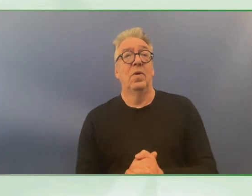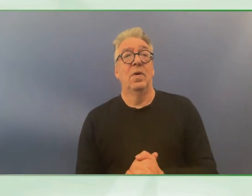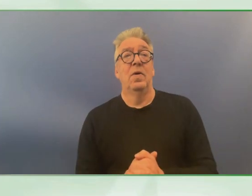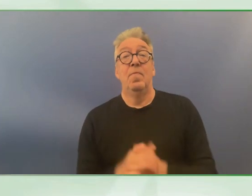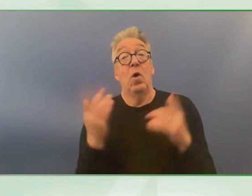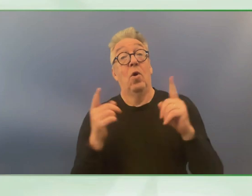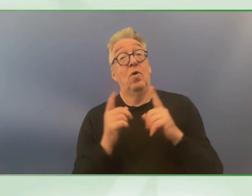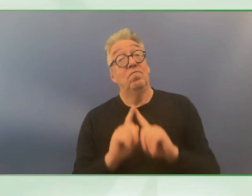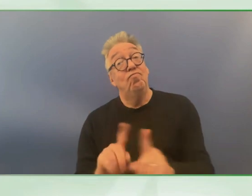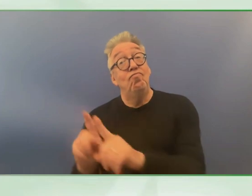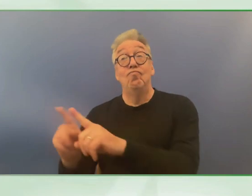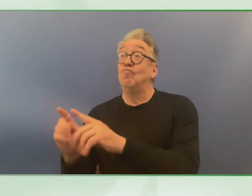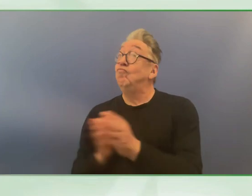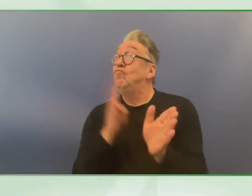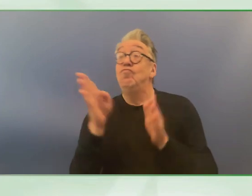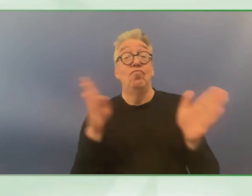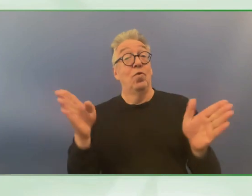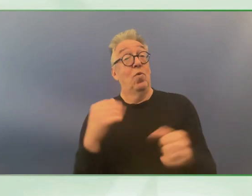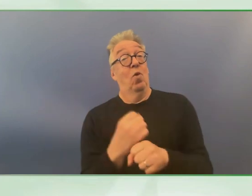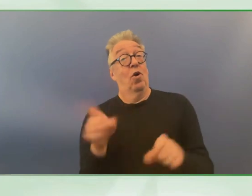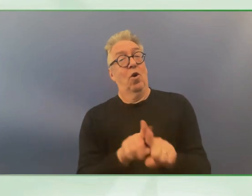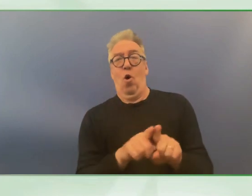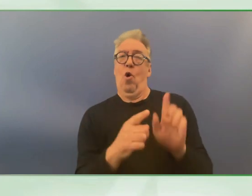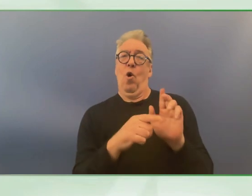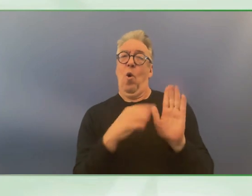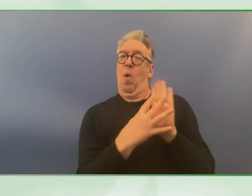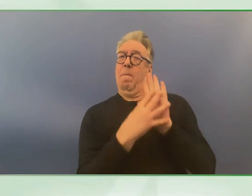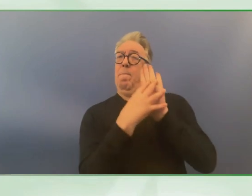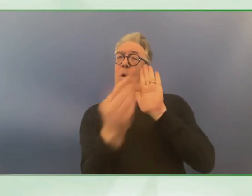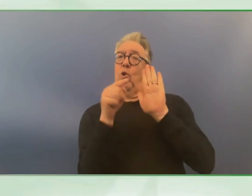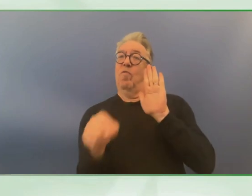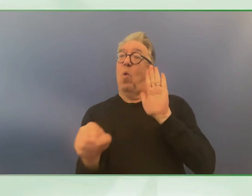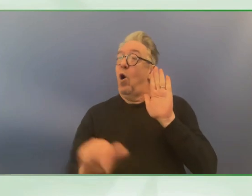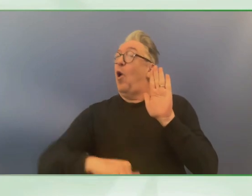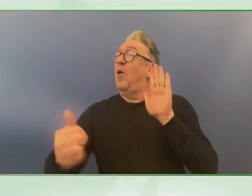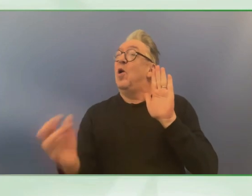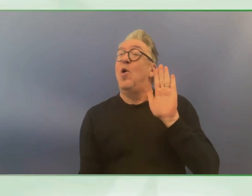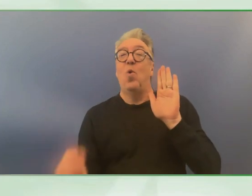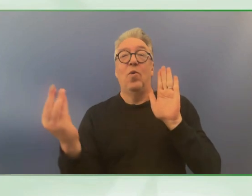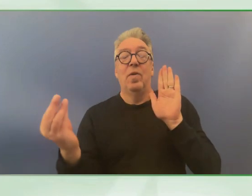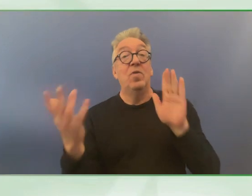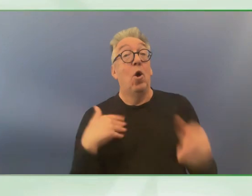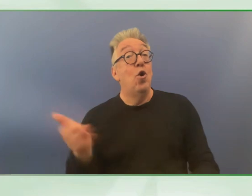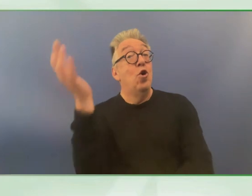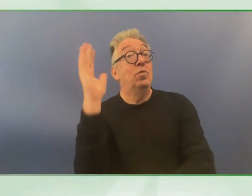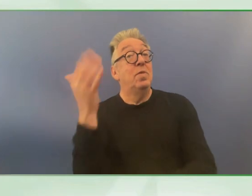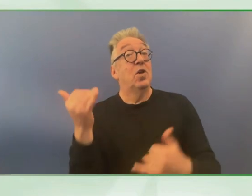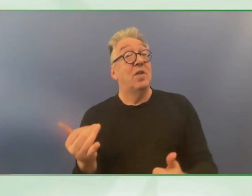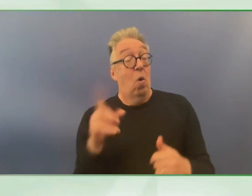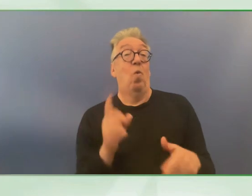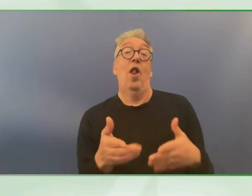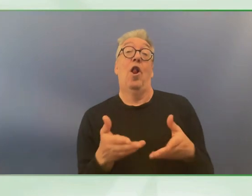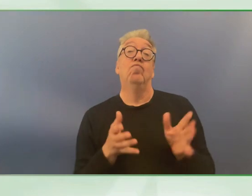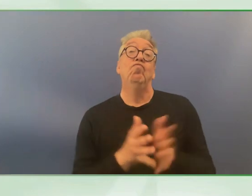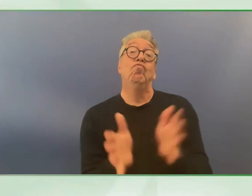for the others. So, our speakers today will share with you their personal experiences, challenges,